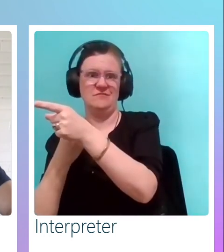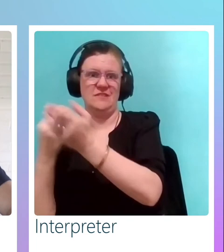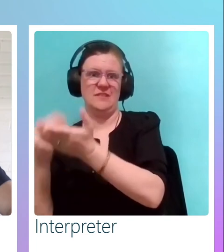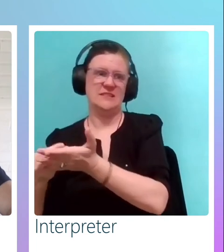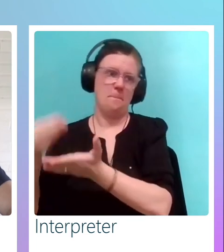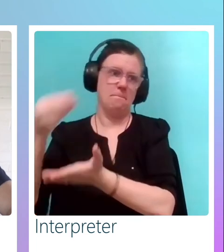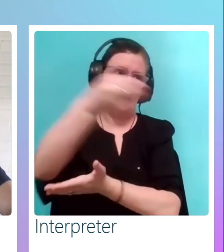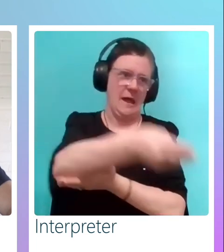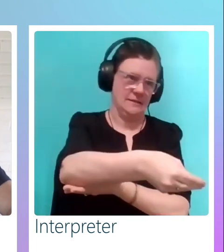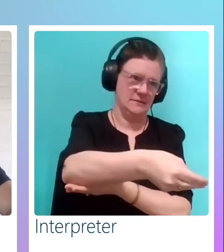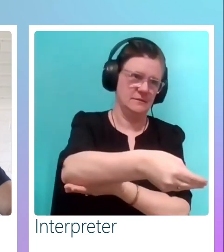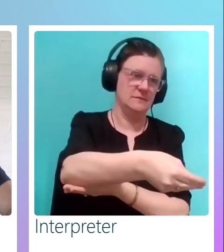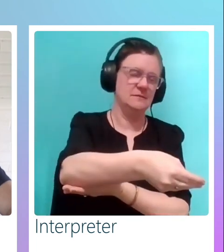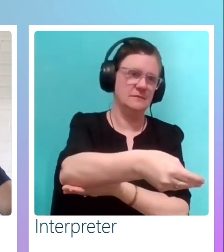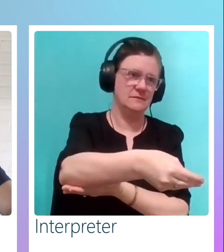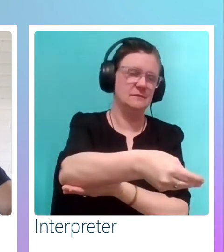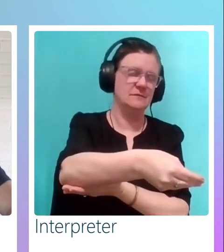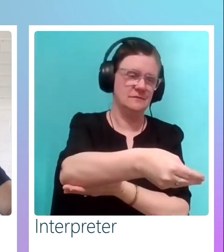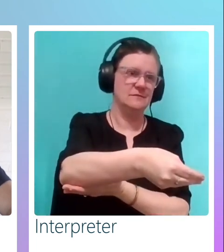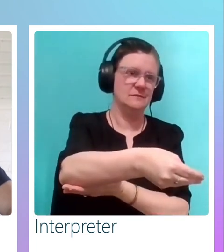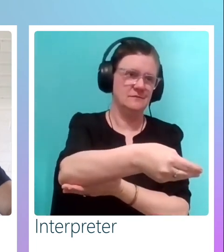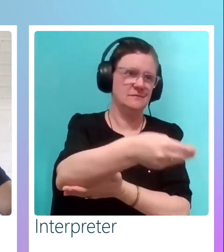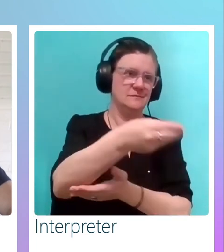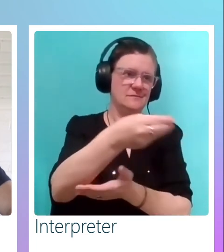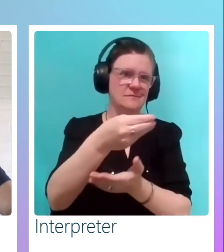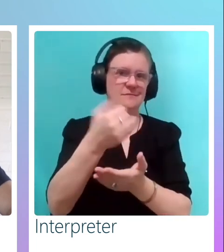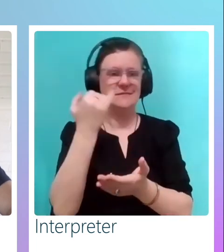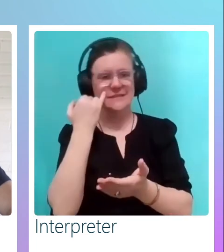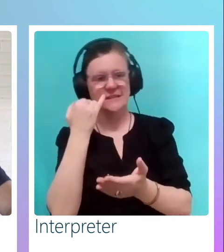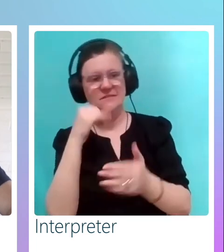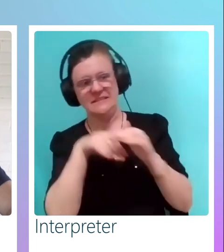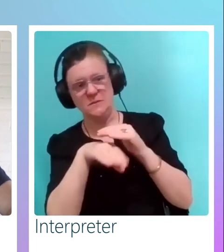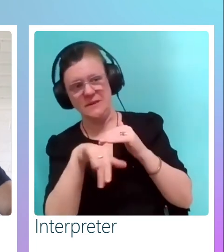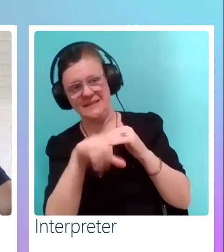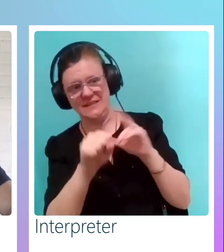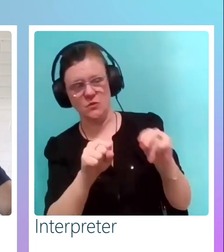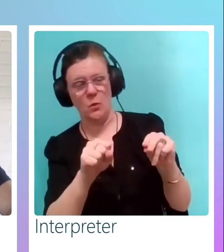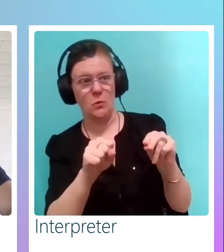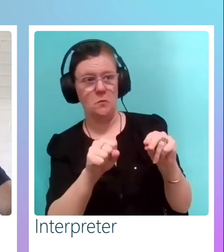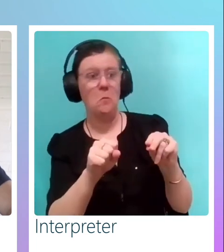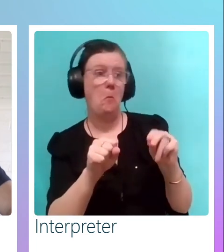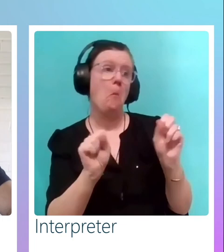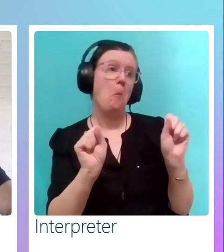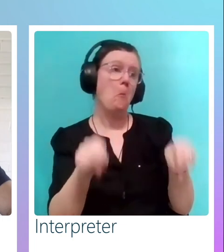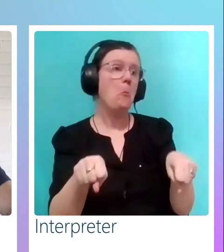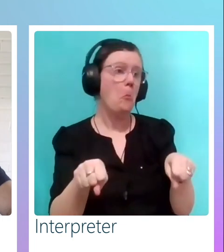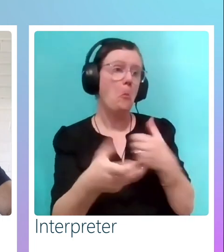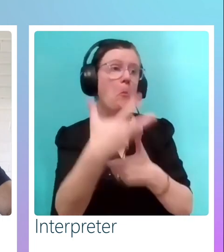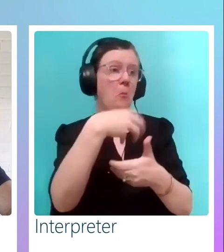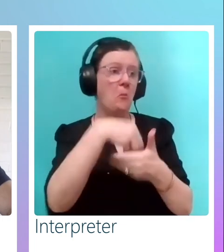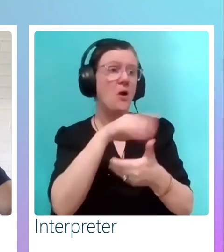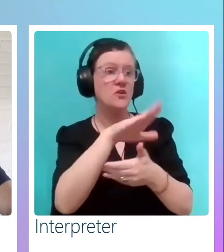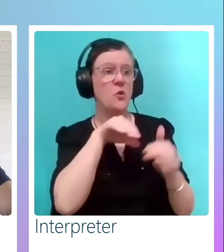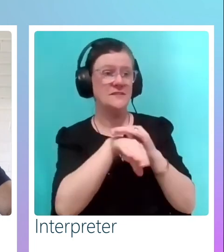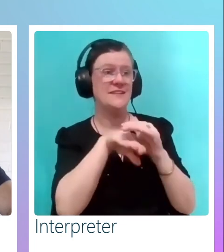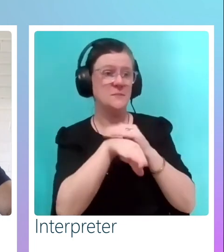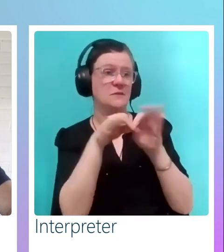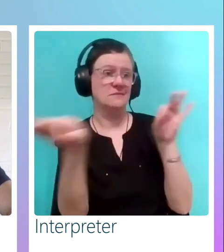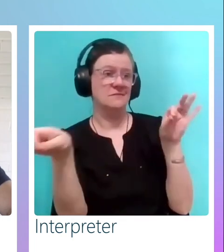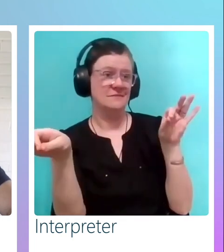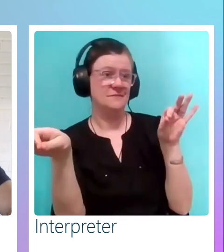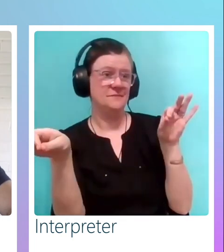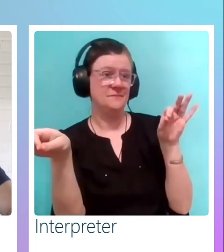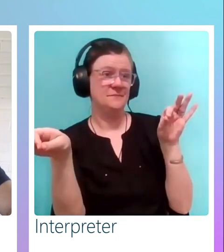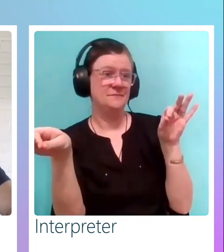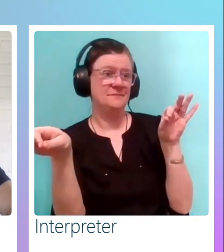or service to understand how accessible it is. They can use that as part of their accessibility statement, but the